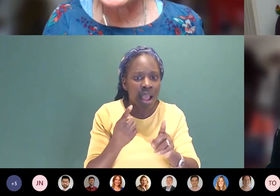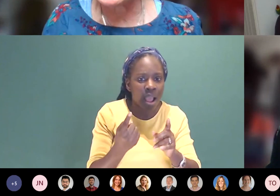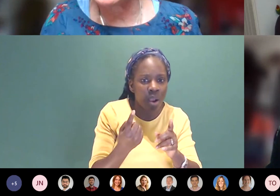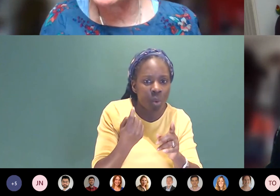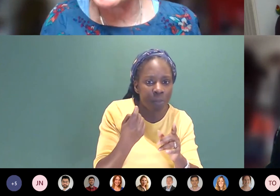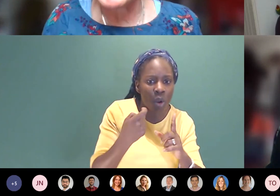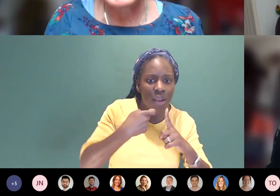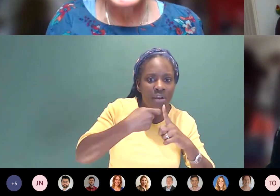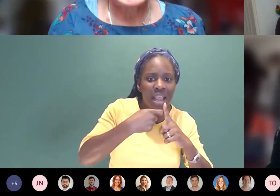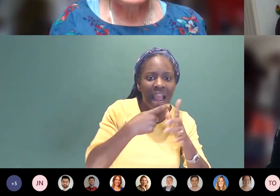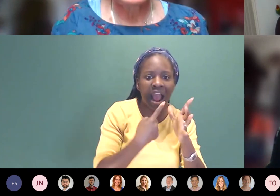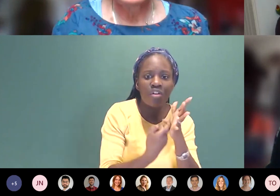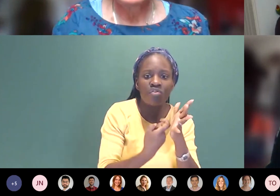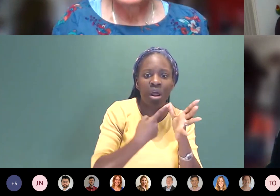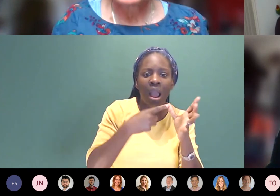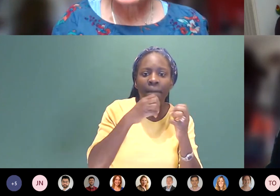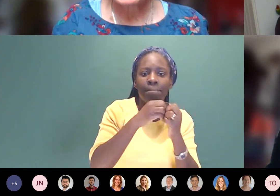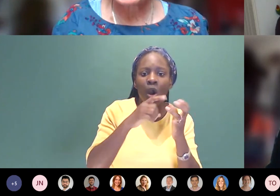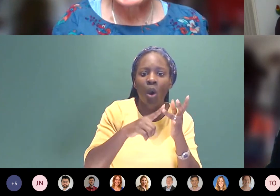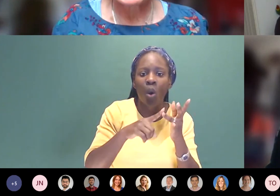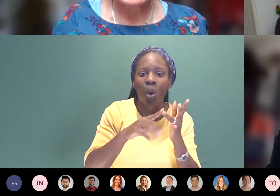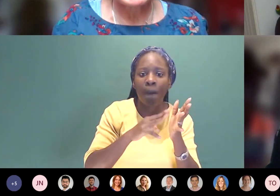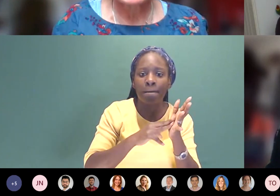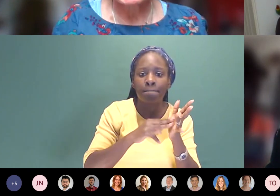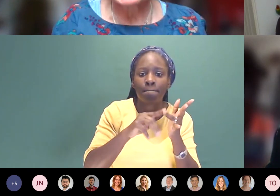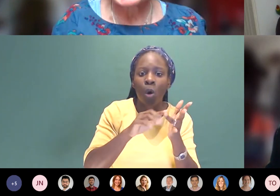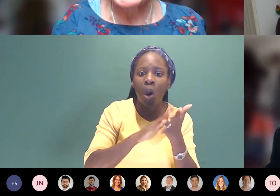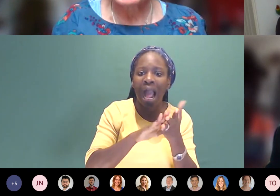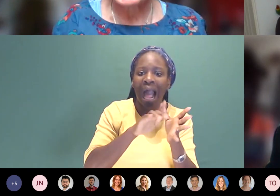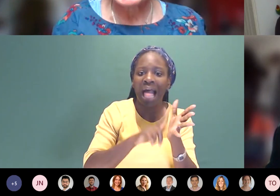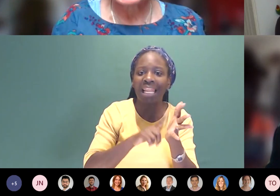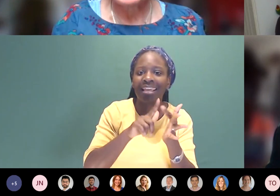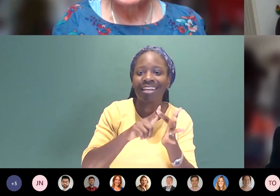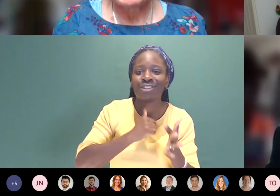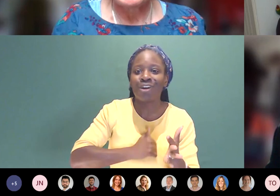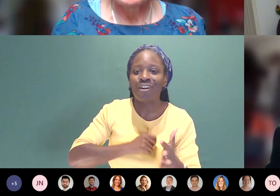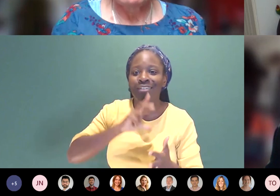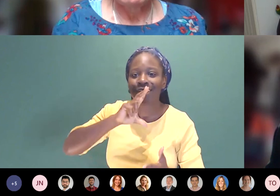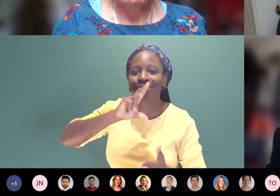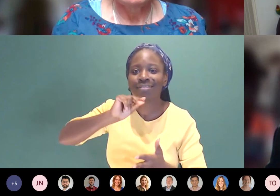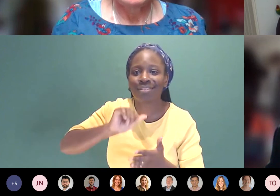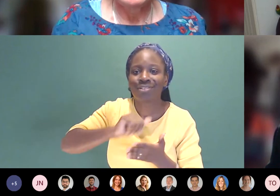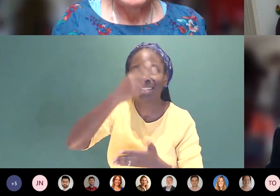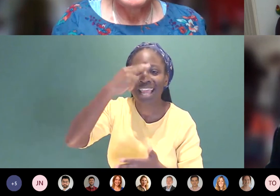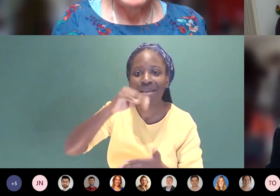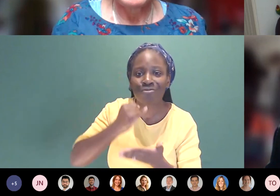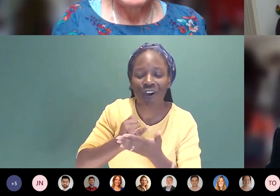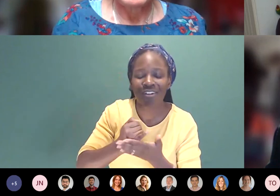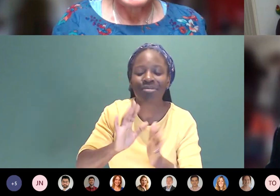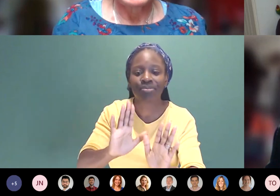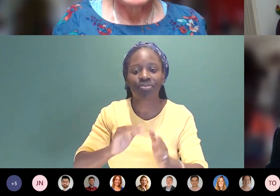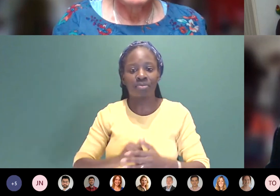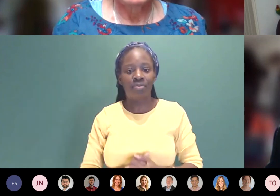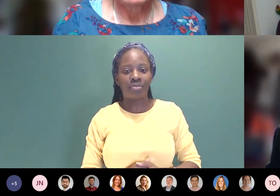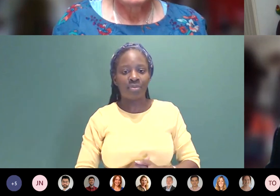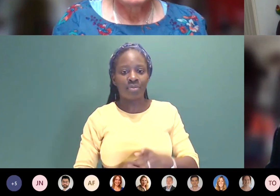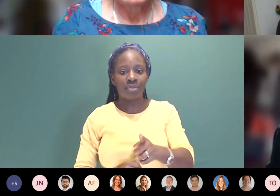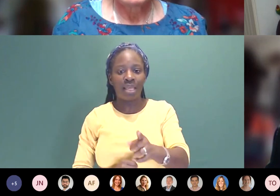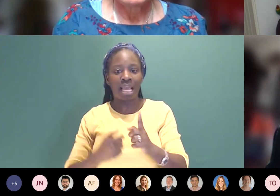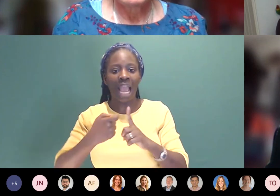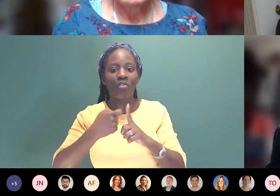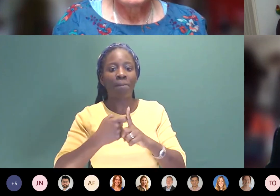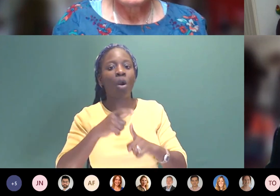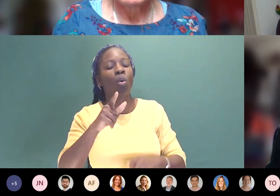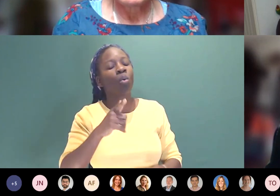Karabo Mohale. I don't know if I've pronounced that right, but please go ahead with your question. Thank you very much, Mary. You said